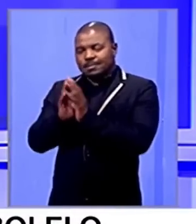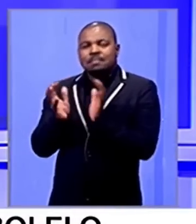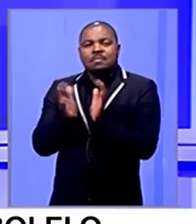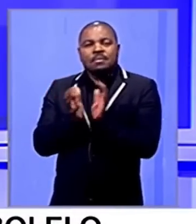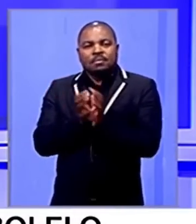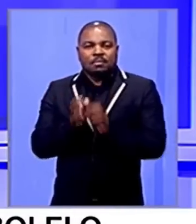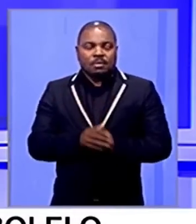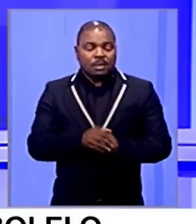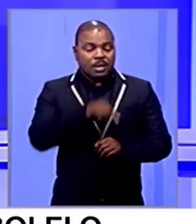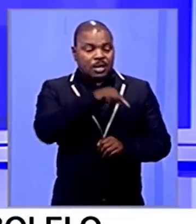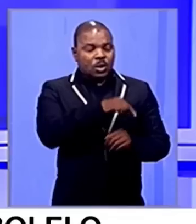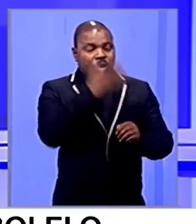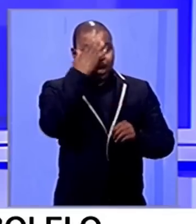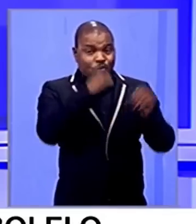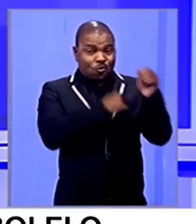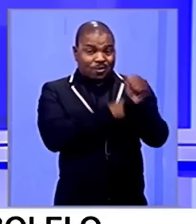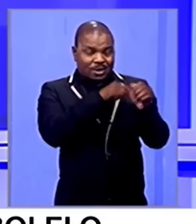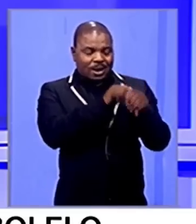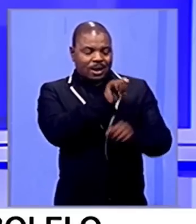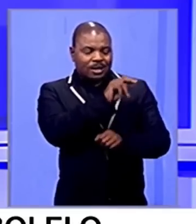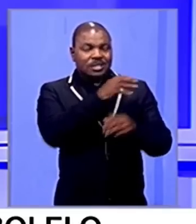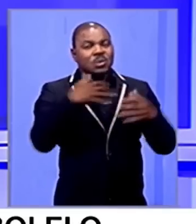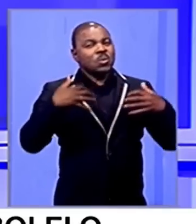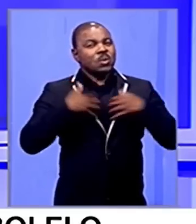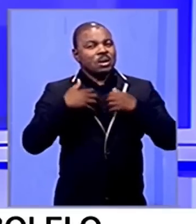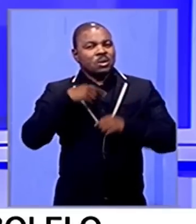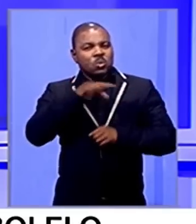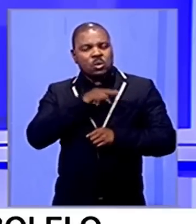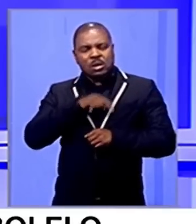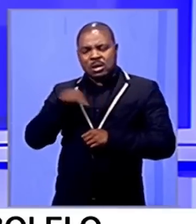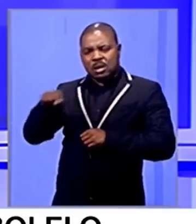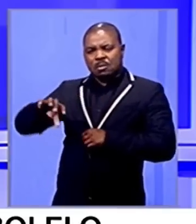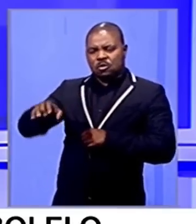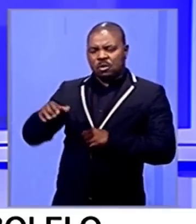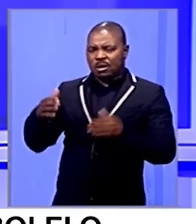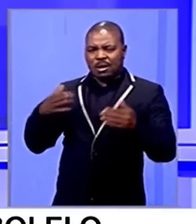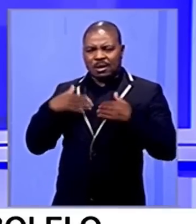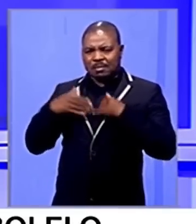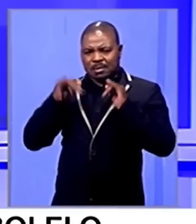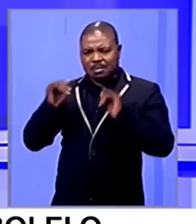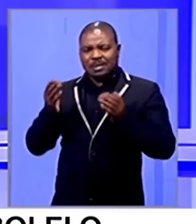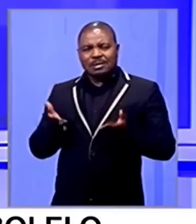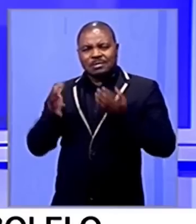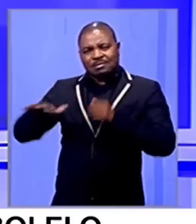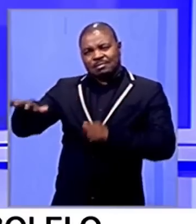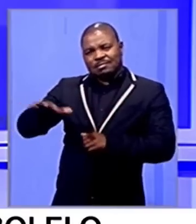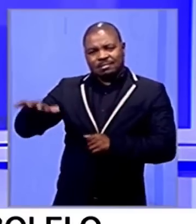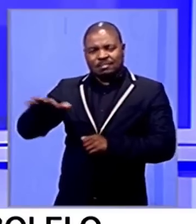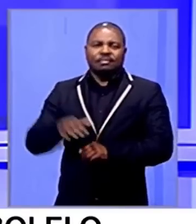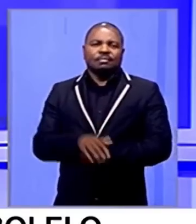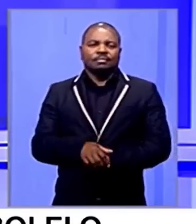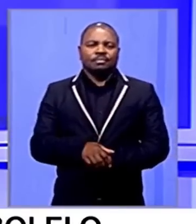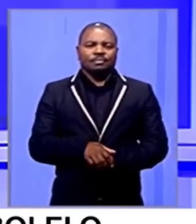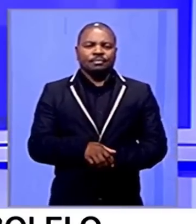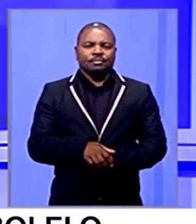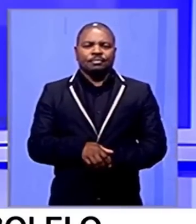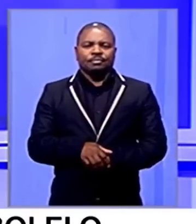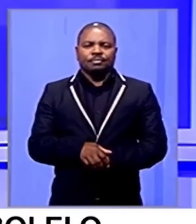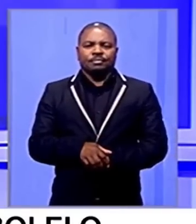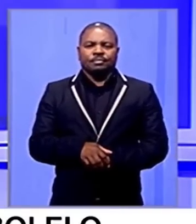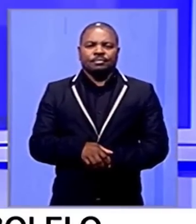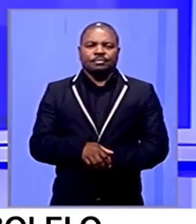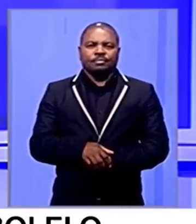KwaZulu-Natal. Lethuli House e tshwenyegile ka ga magatwe a tsamaiso e bokoa ya thebolelo ya ditirelo kwa profenseng eo.